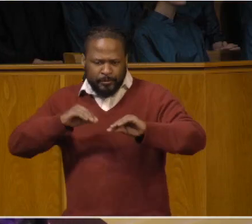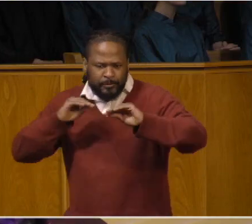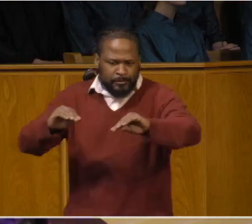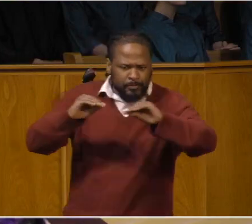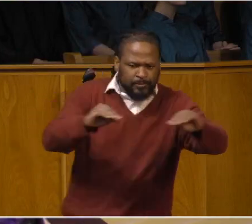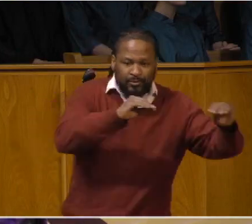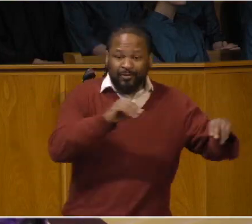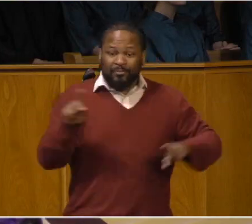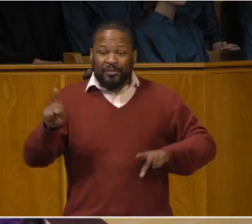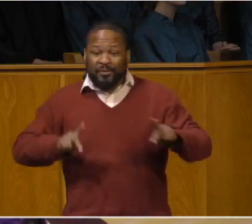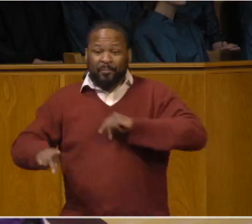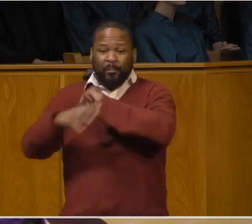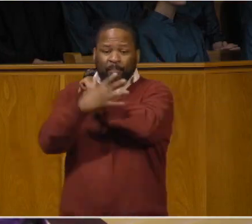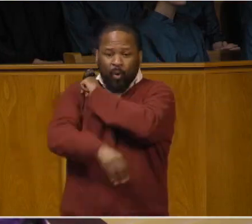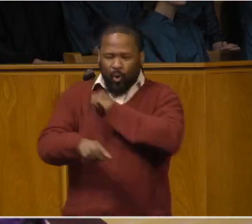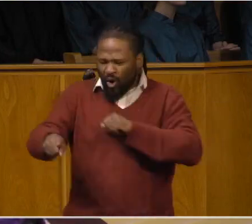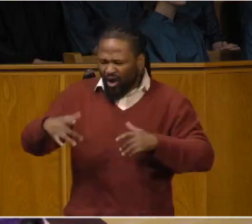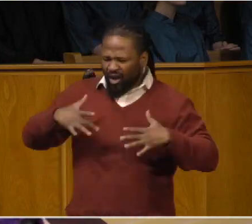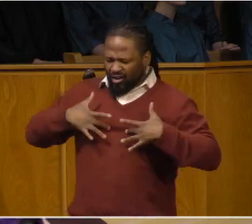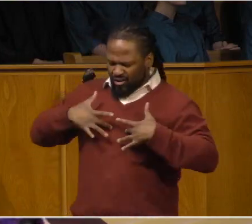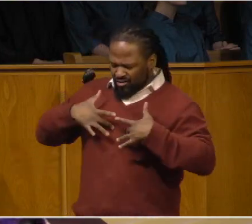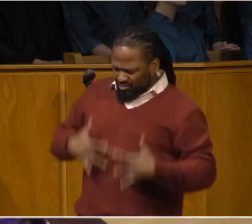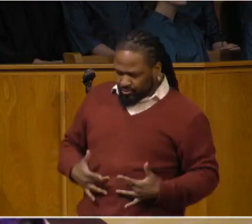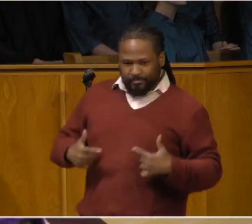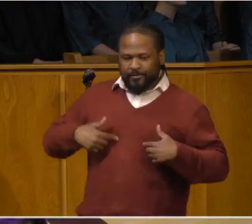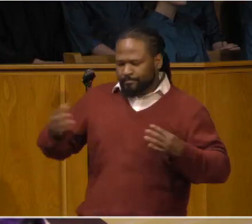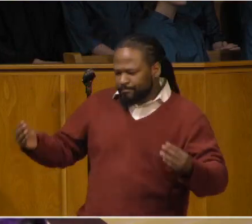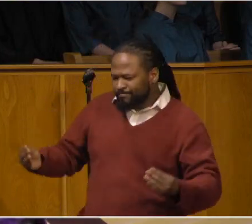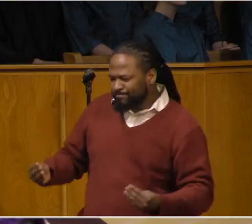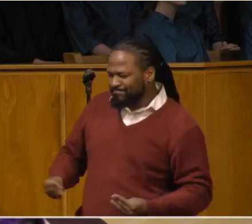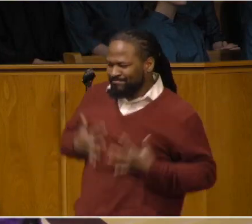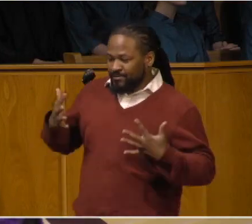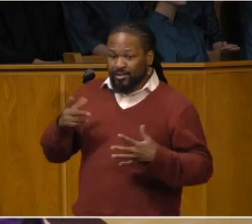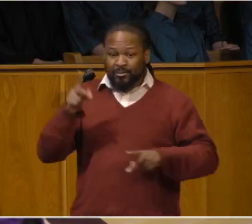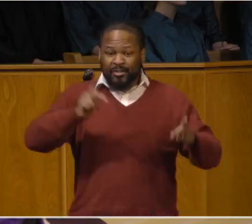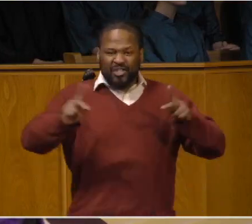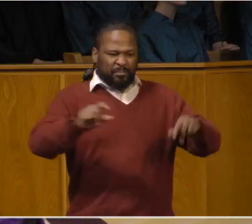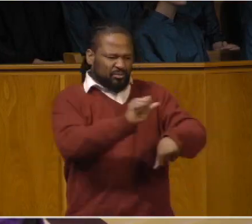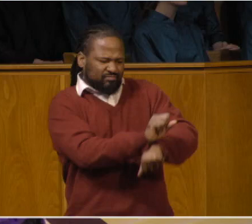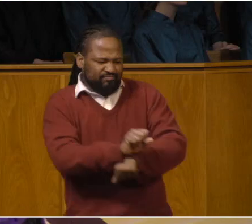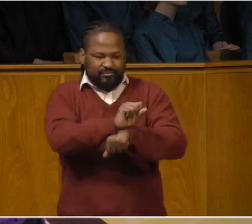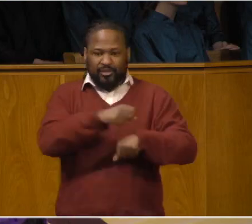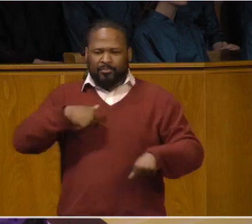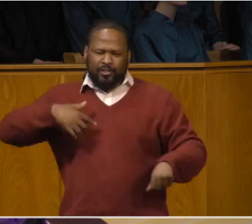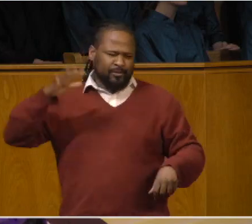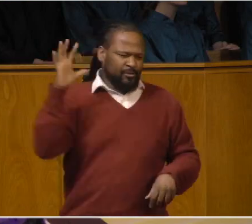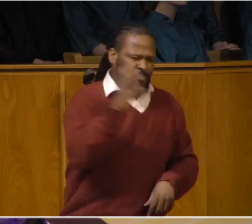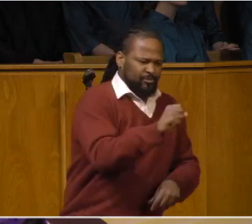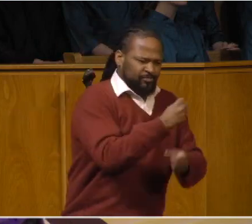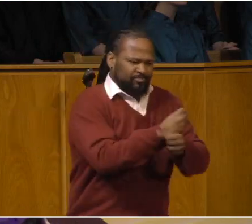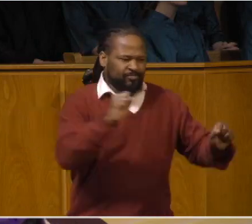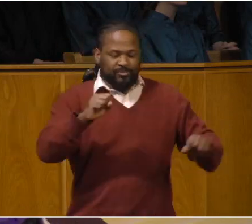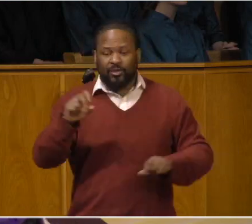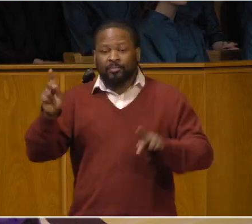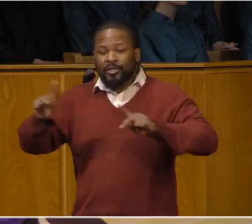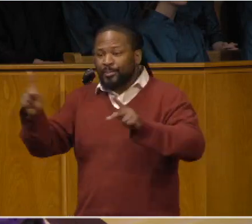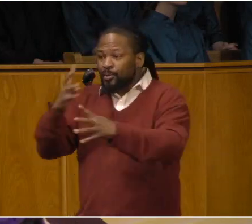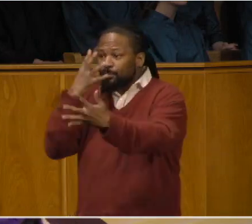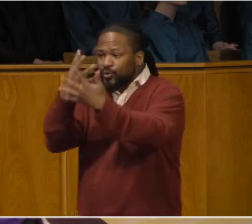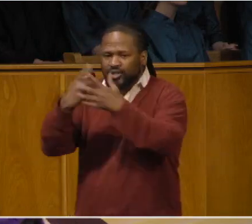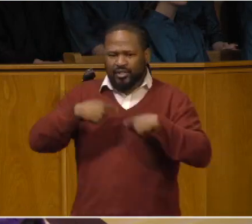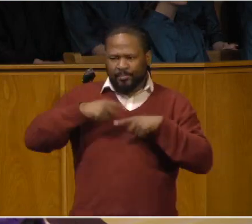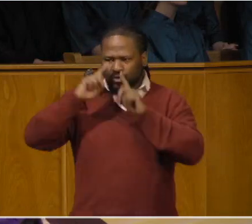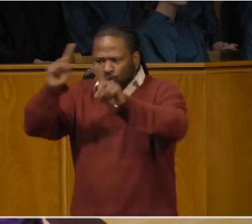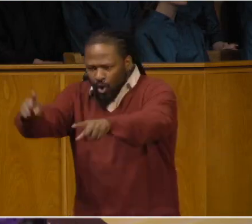brokenhearted, to proclaim liberty to the captives, and the opening of the prison to those who are bound." That's